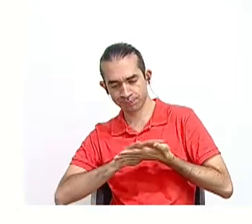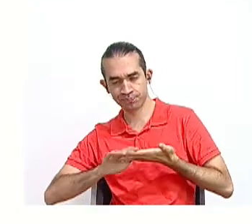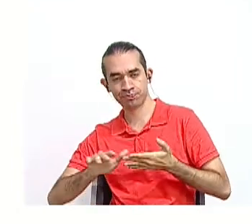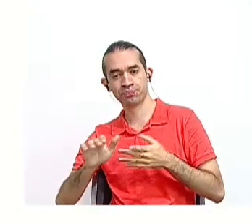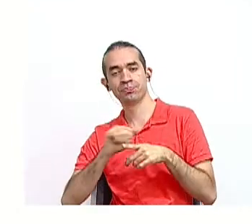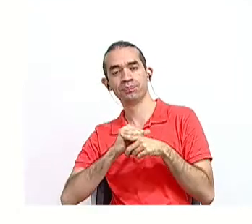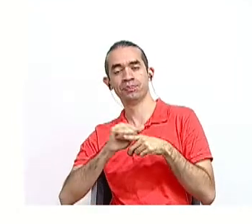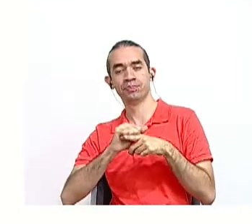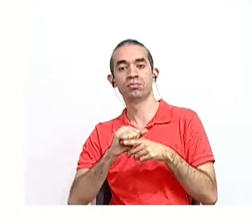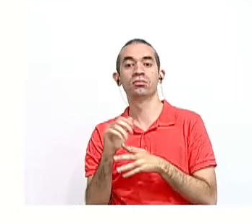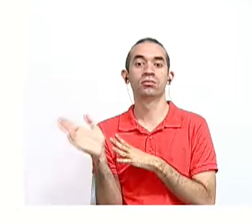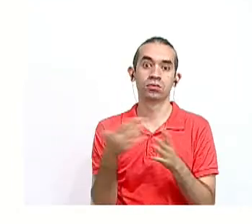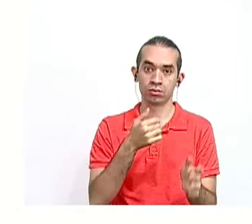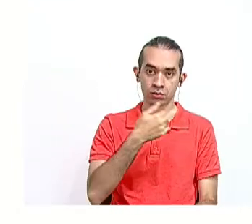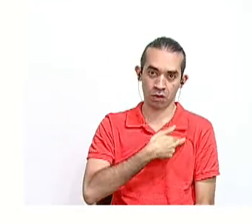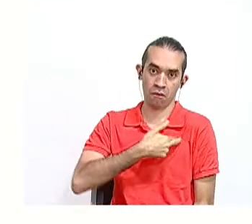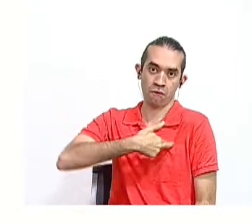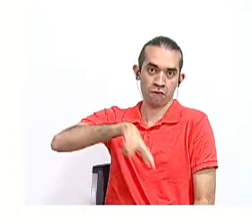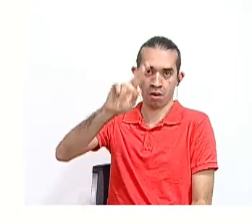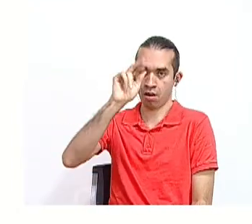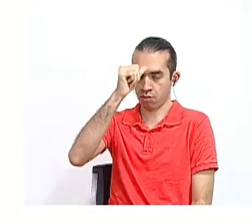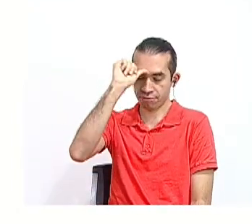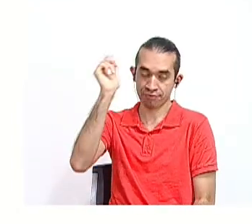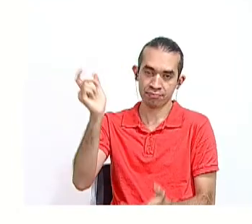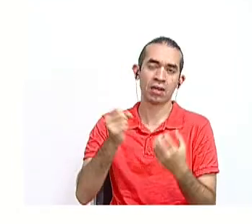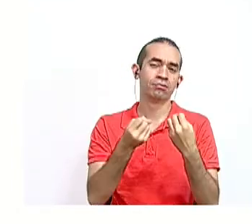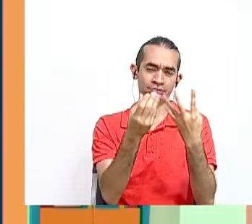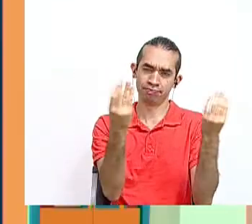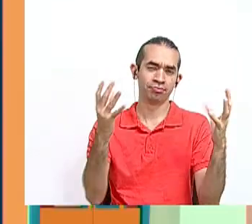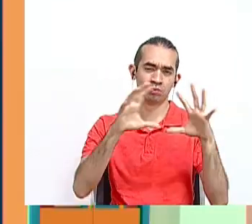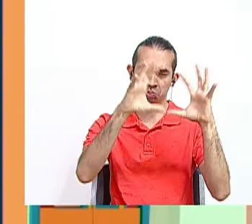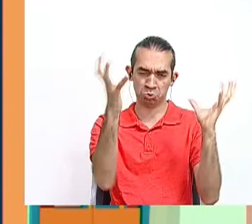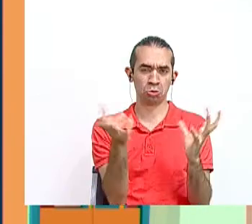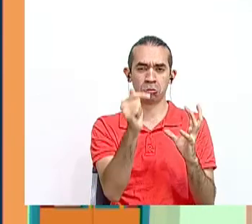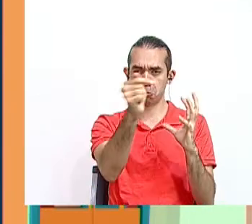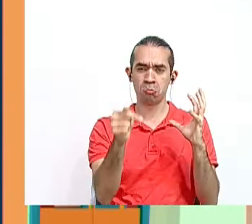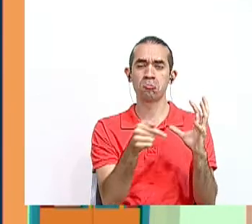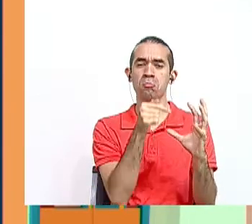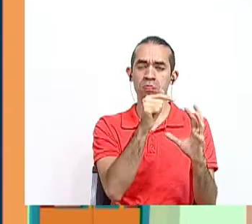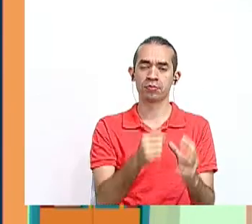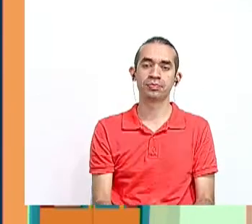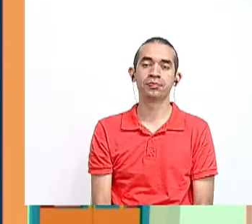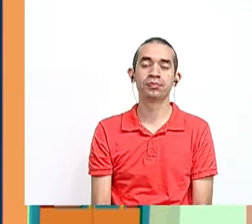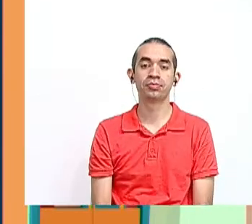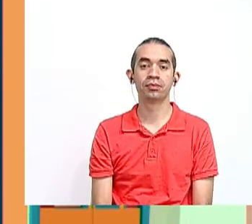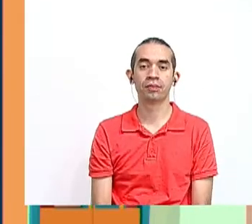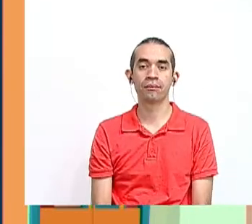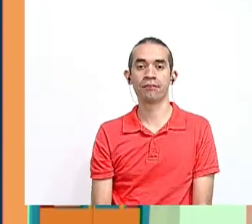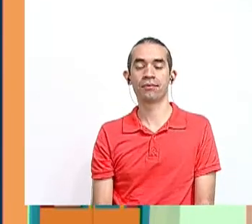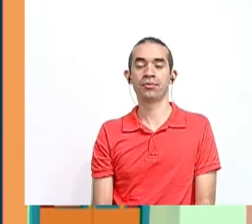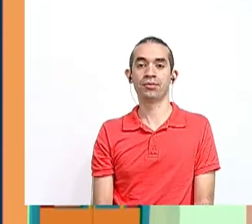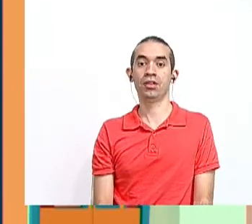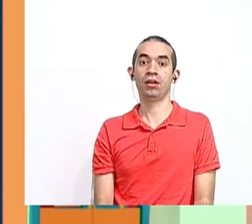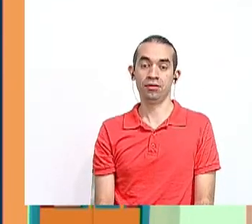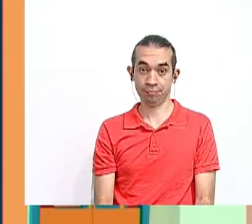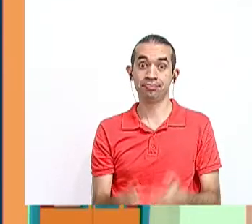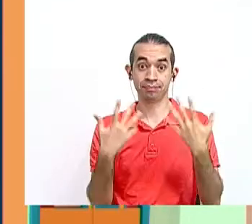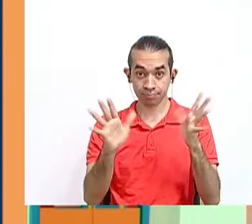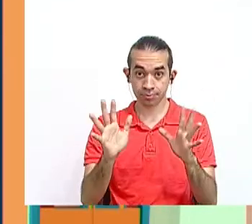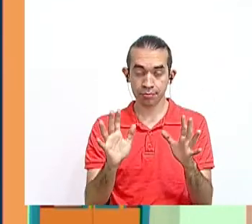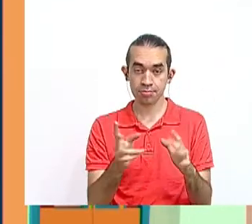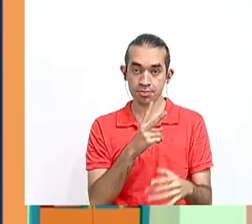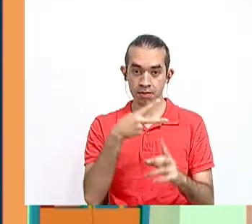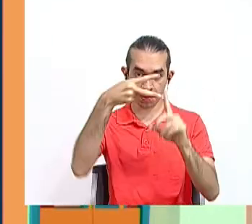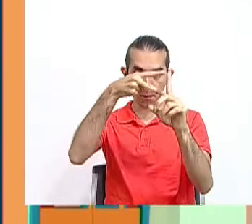religion, as many other religions that we have in the world, okay? So we have looked at the vocabulary that